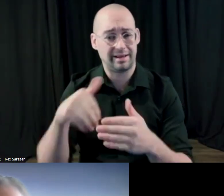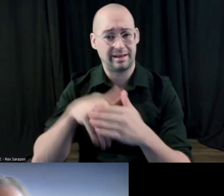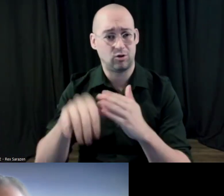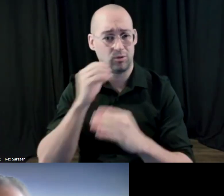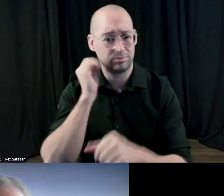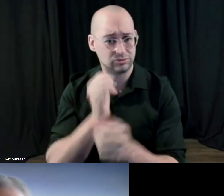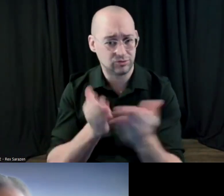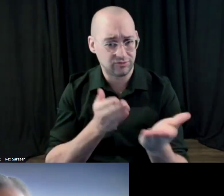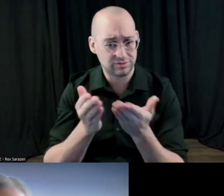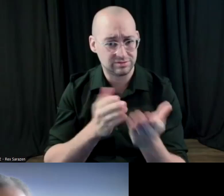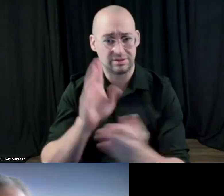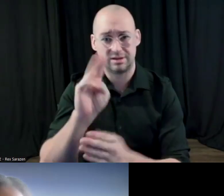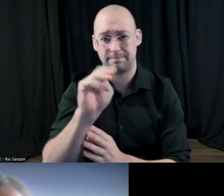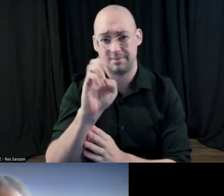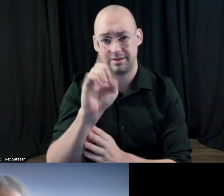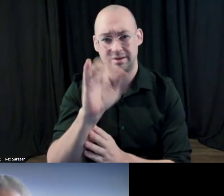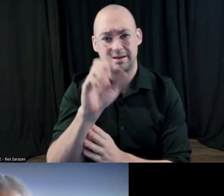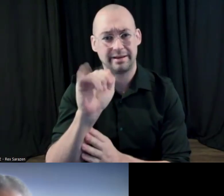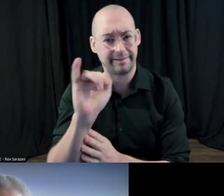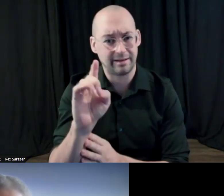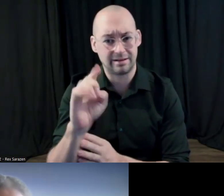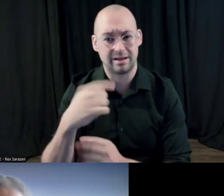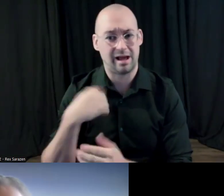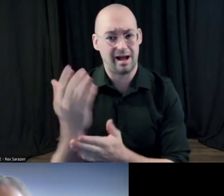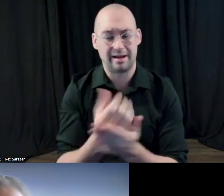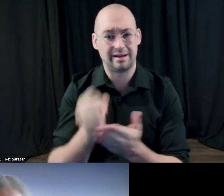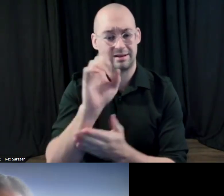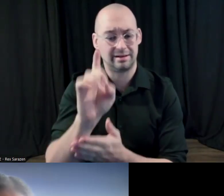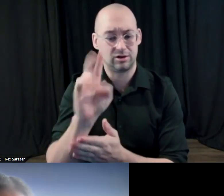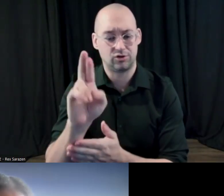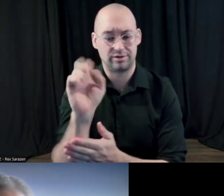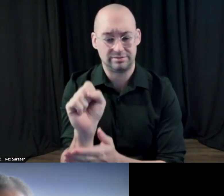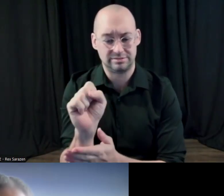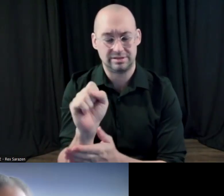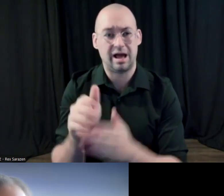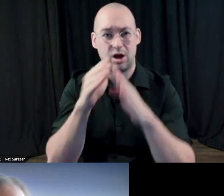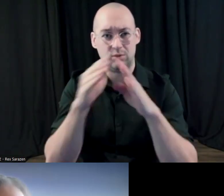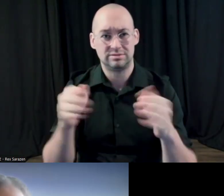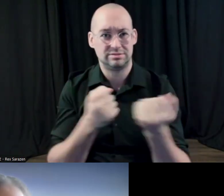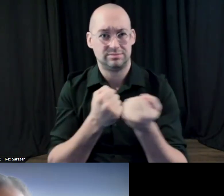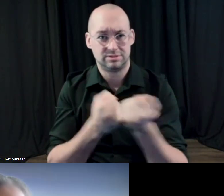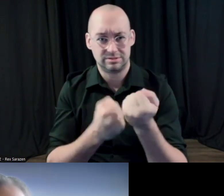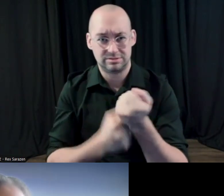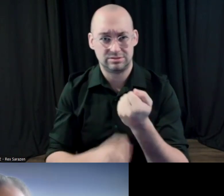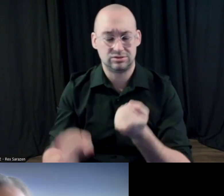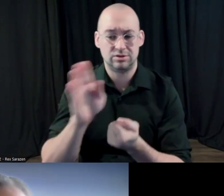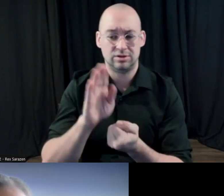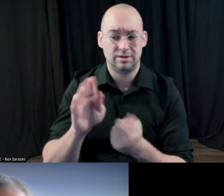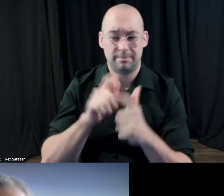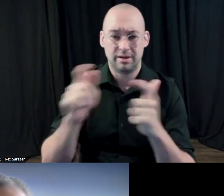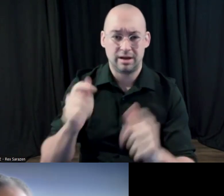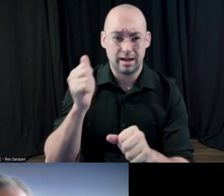for a lot of these programs. I get DRS, housing subsidies, and it would be a big impact for